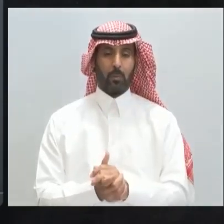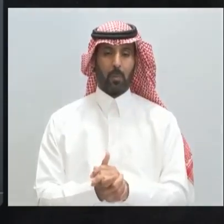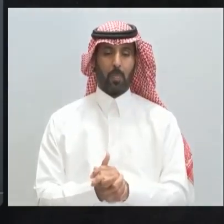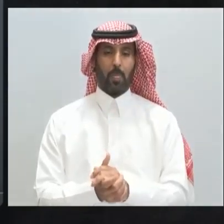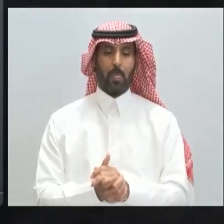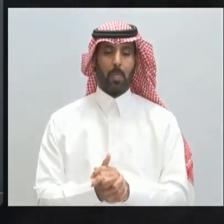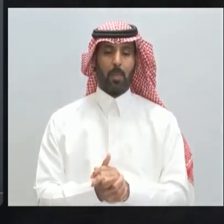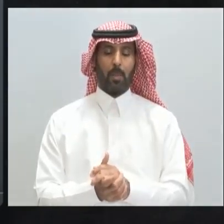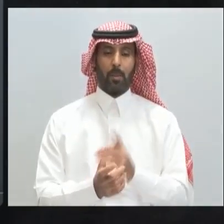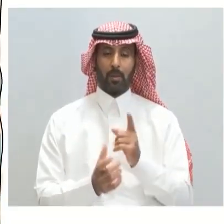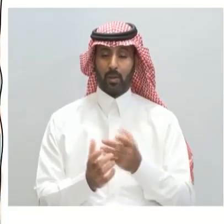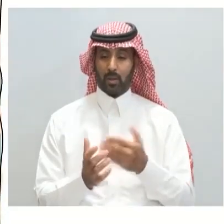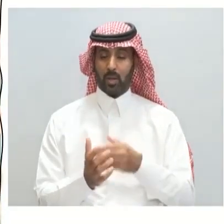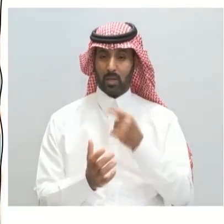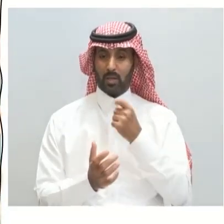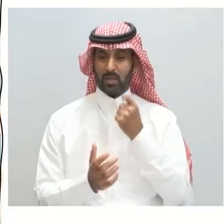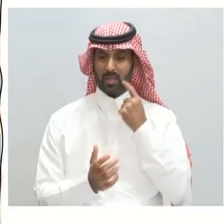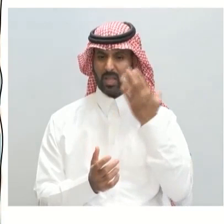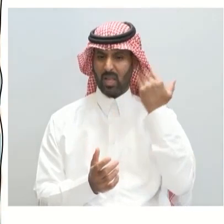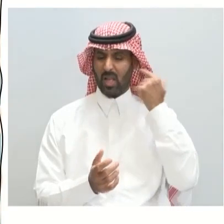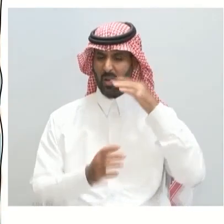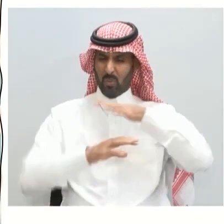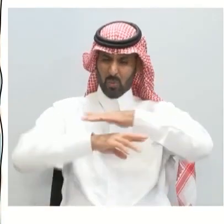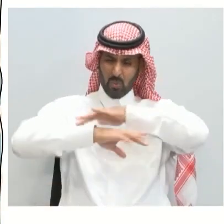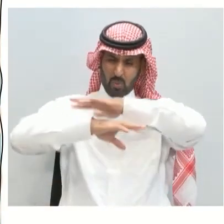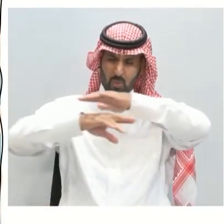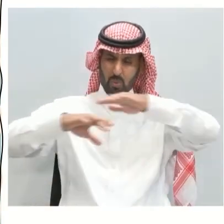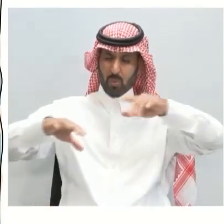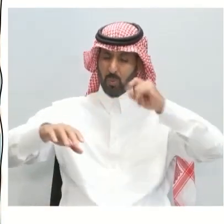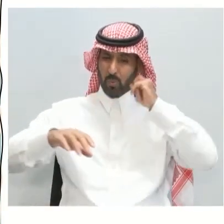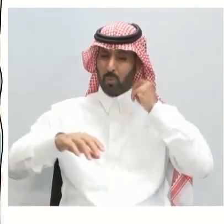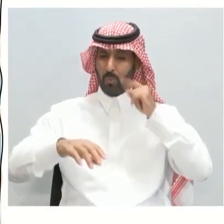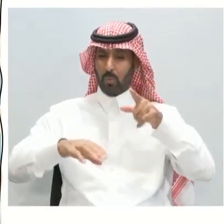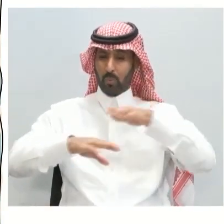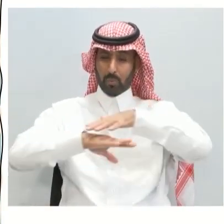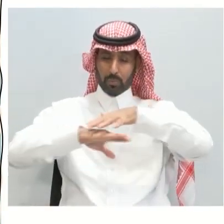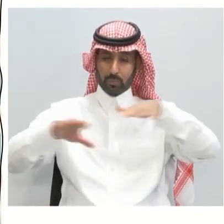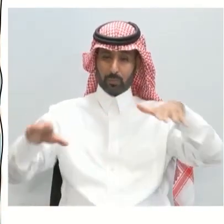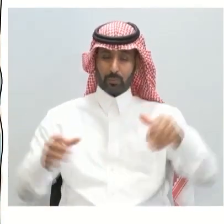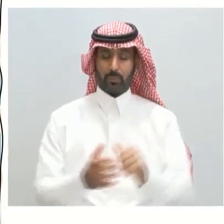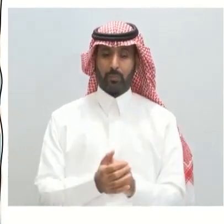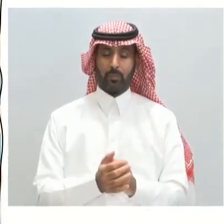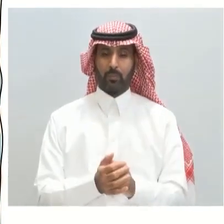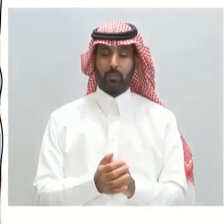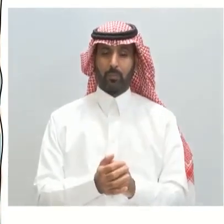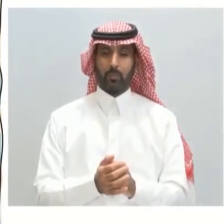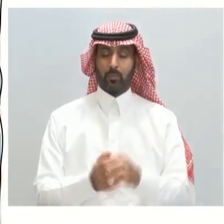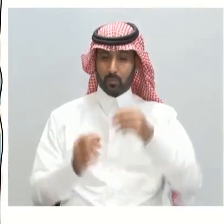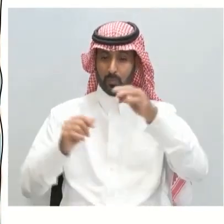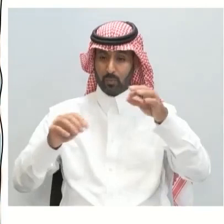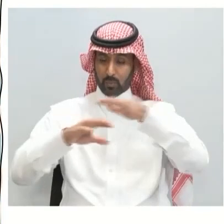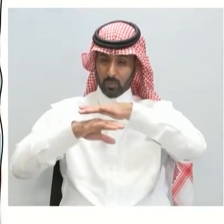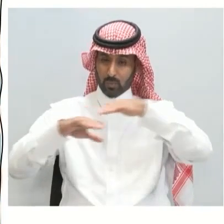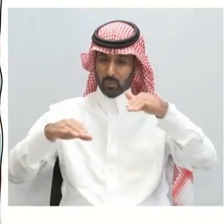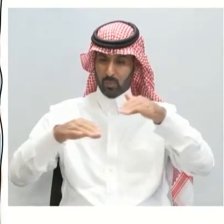The first question at the edge of the desert. As at the beginning of the interview, the interviewer said, we are